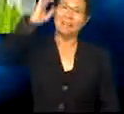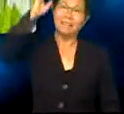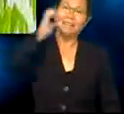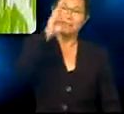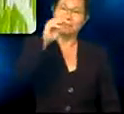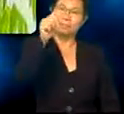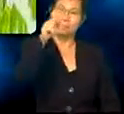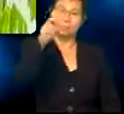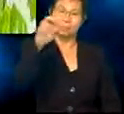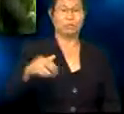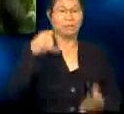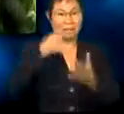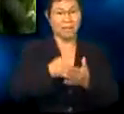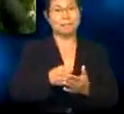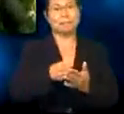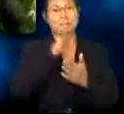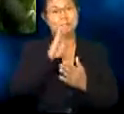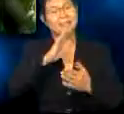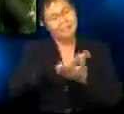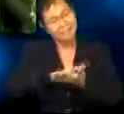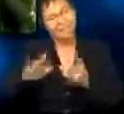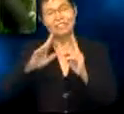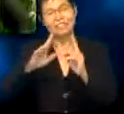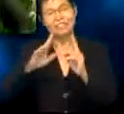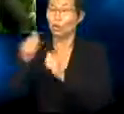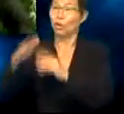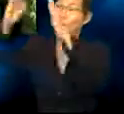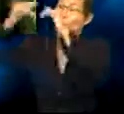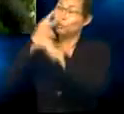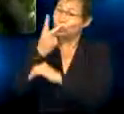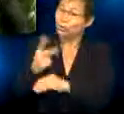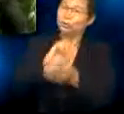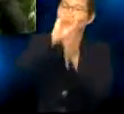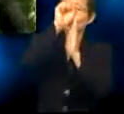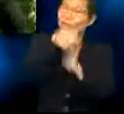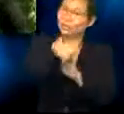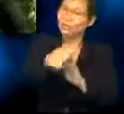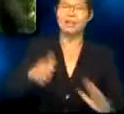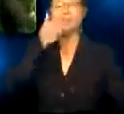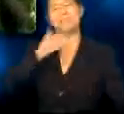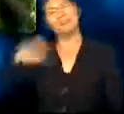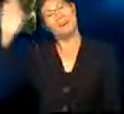Bye, Encik Manso. It has been nice talking to you. Hope to see you soon.